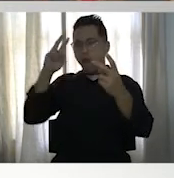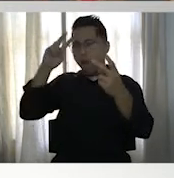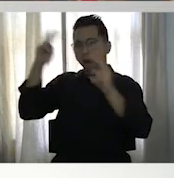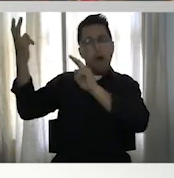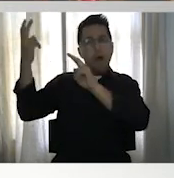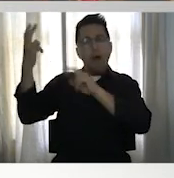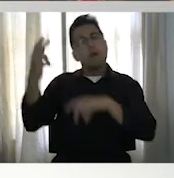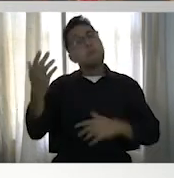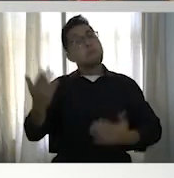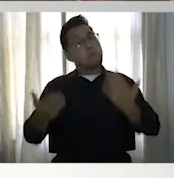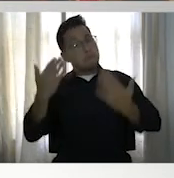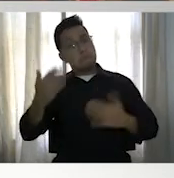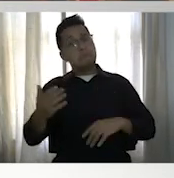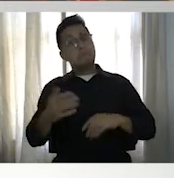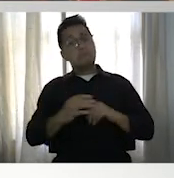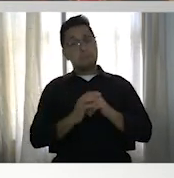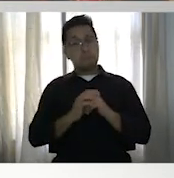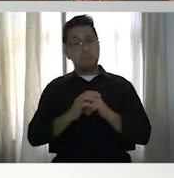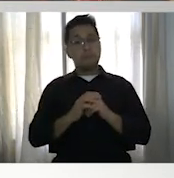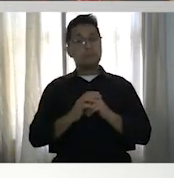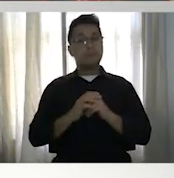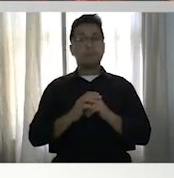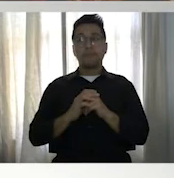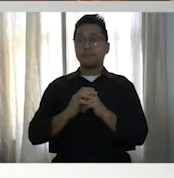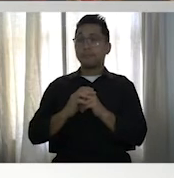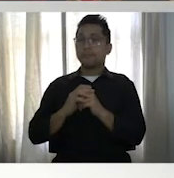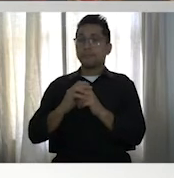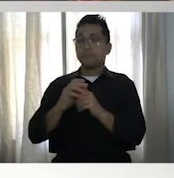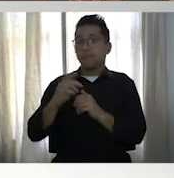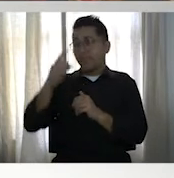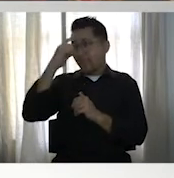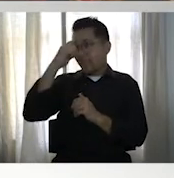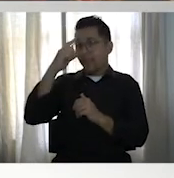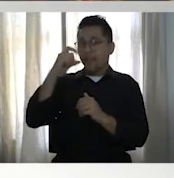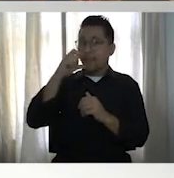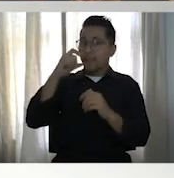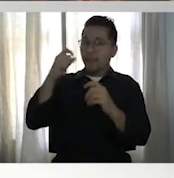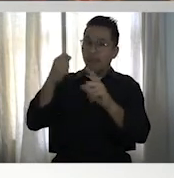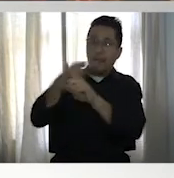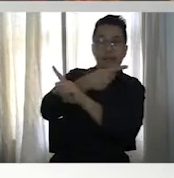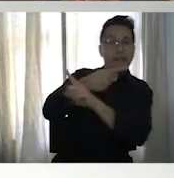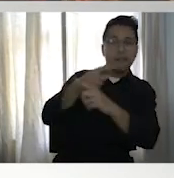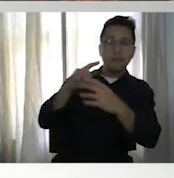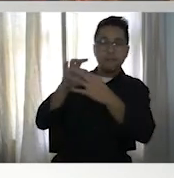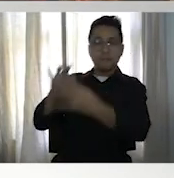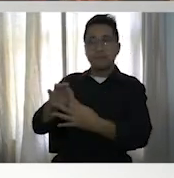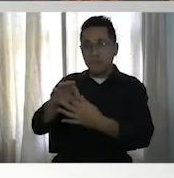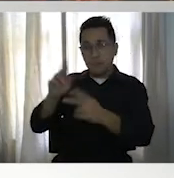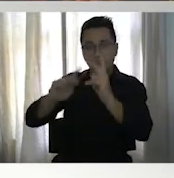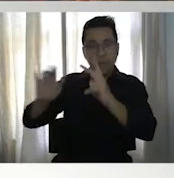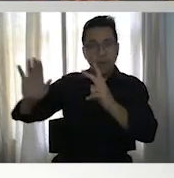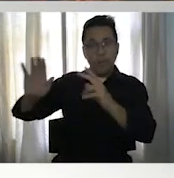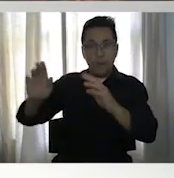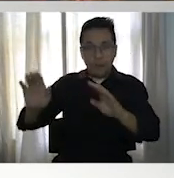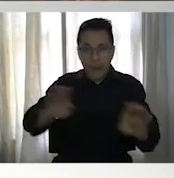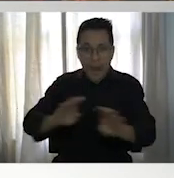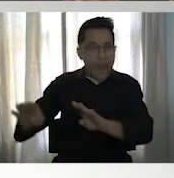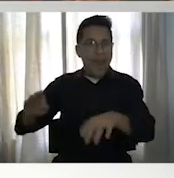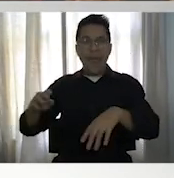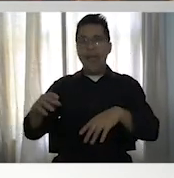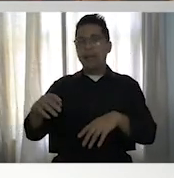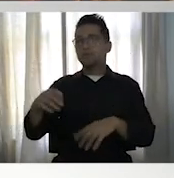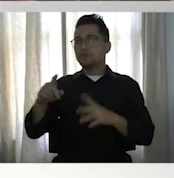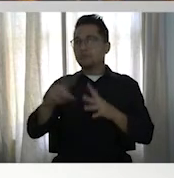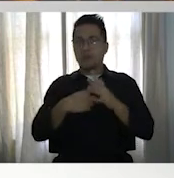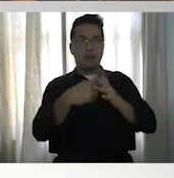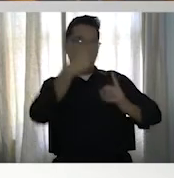maybe misunderstand what the behaviors of people, and then think the wrong thoughts of what is